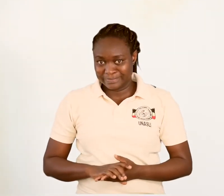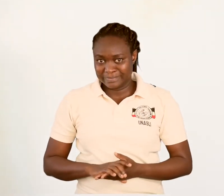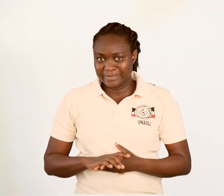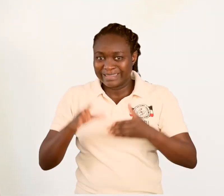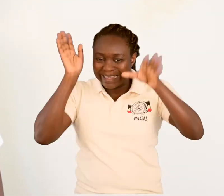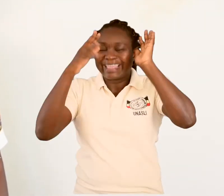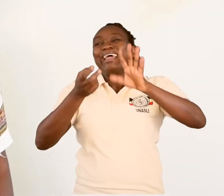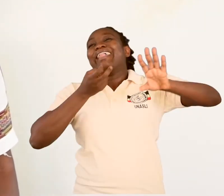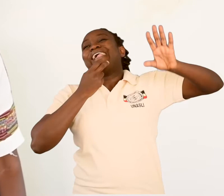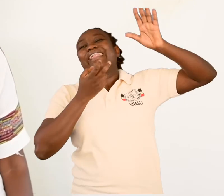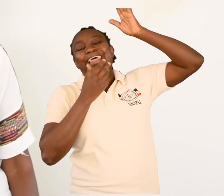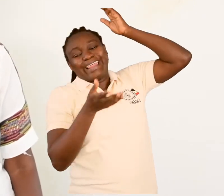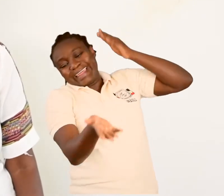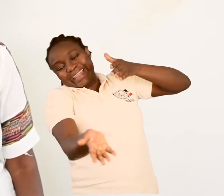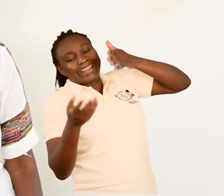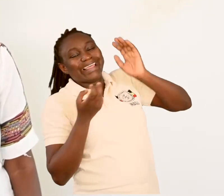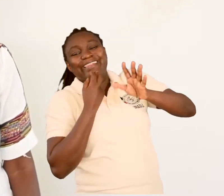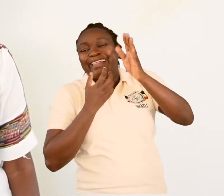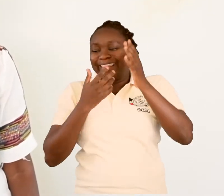Hare laughed.